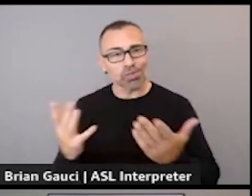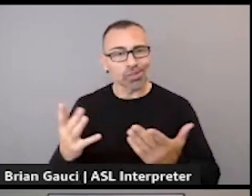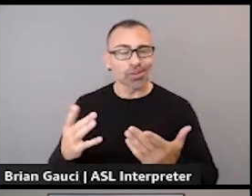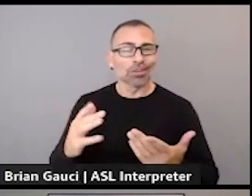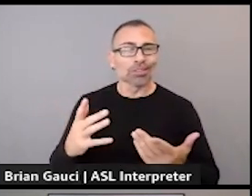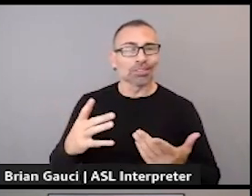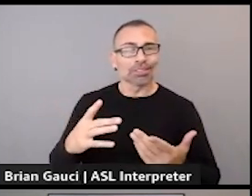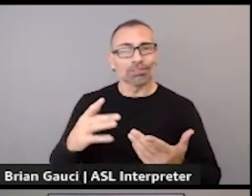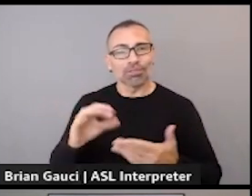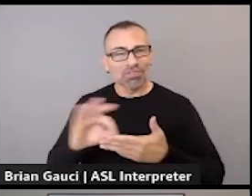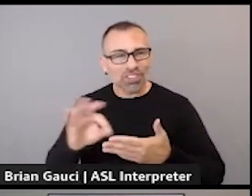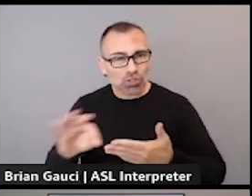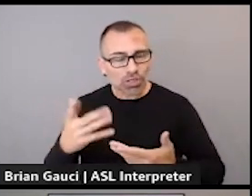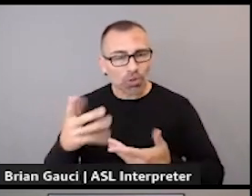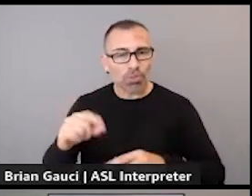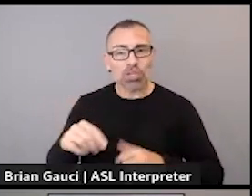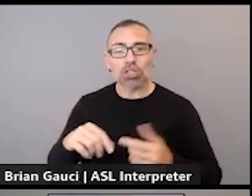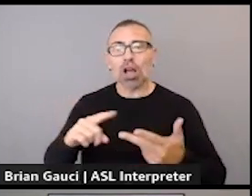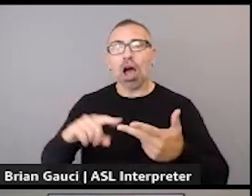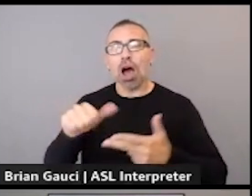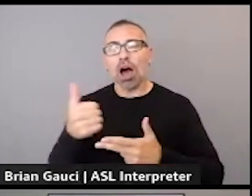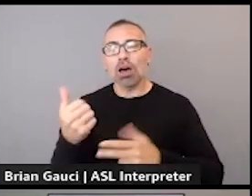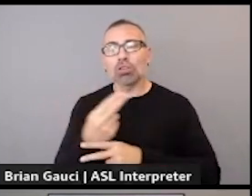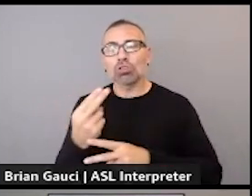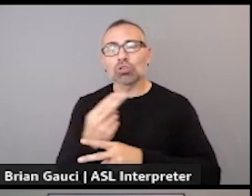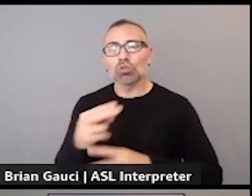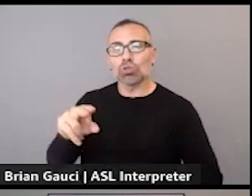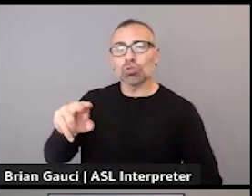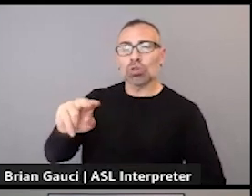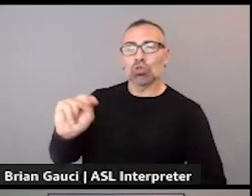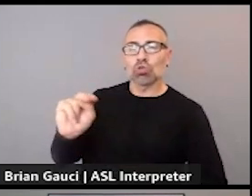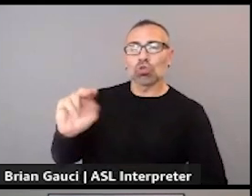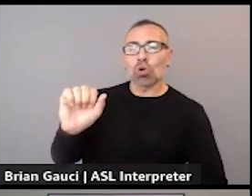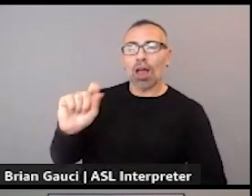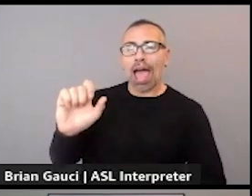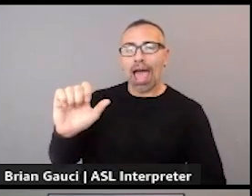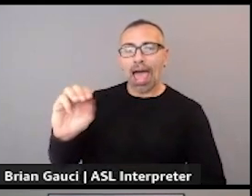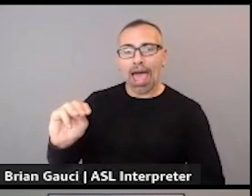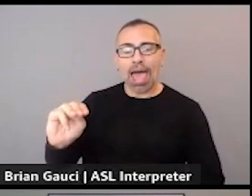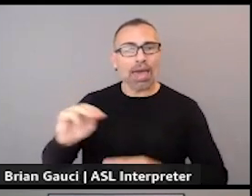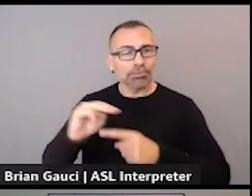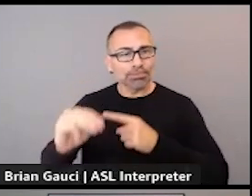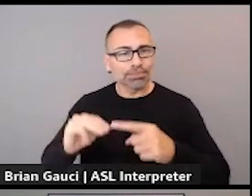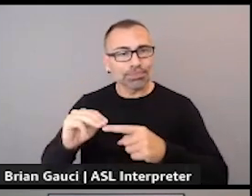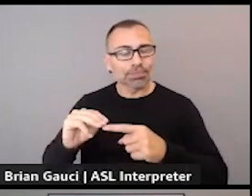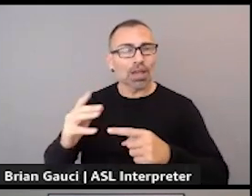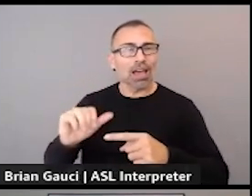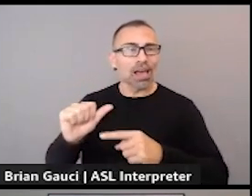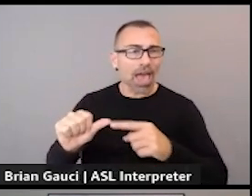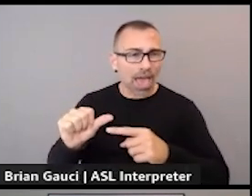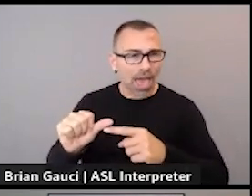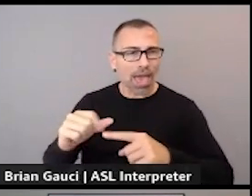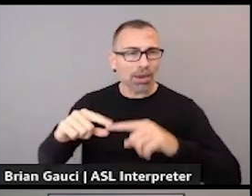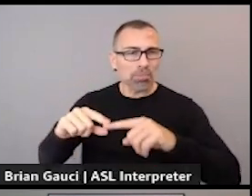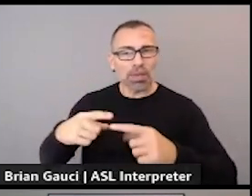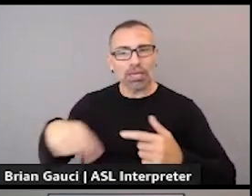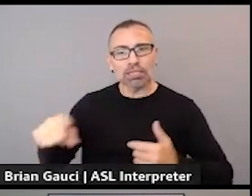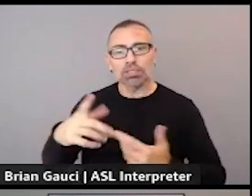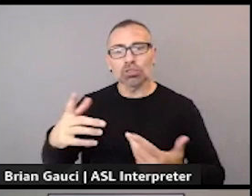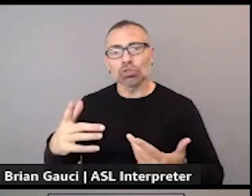at home or in other devices and small? I mean, I would presume that's the trajectory here. Well, it's a bit too early to say. Yeah.